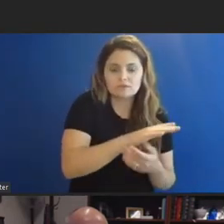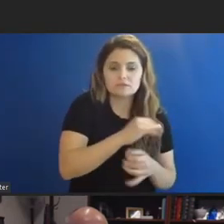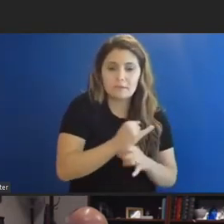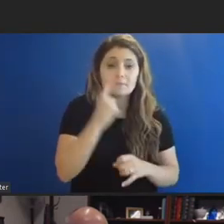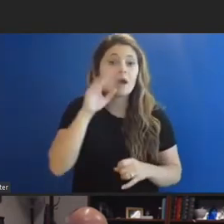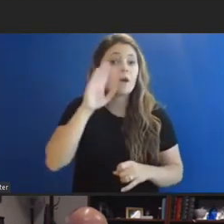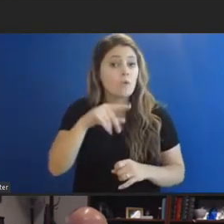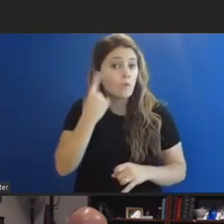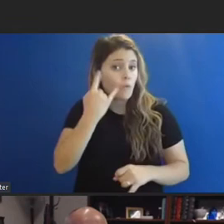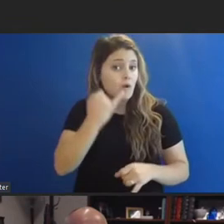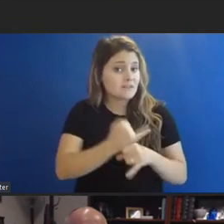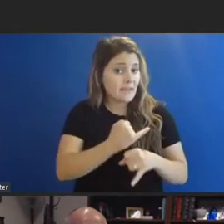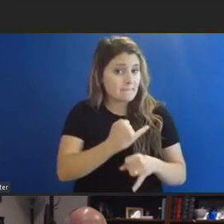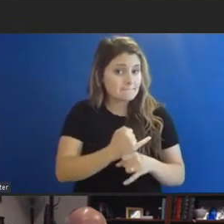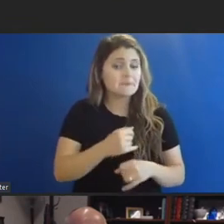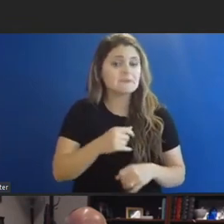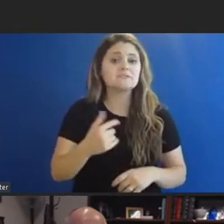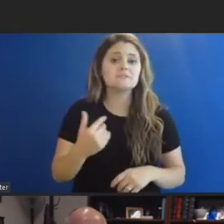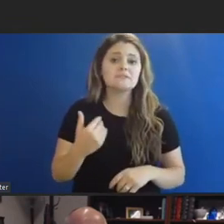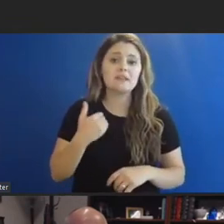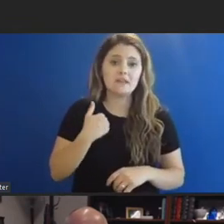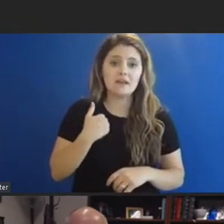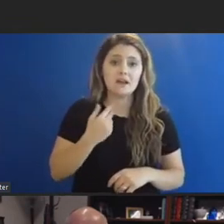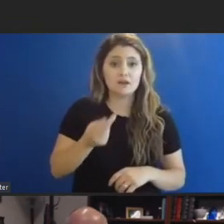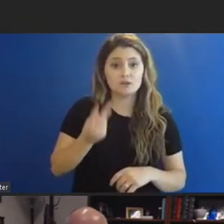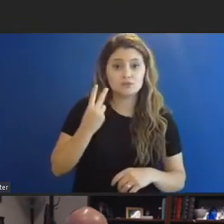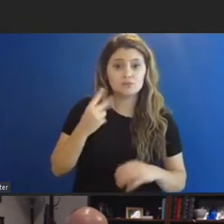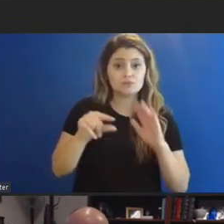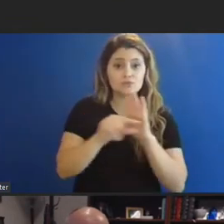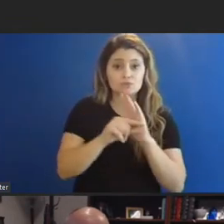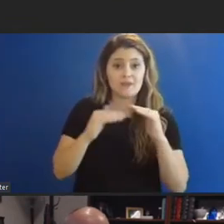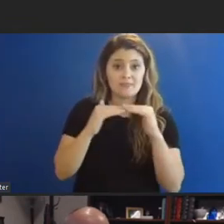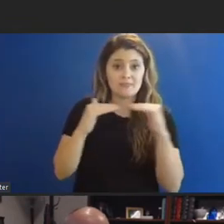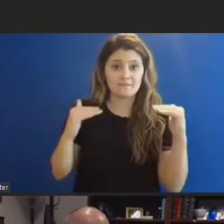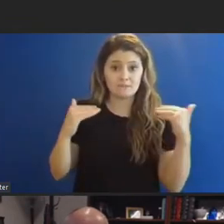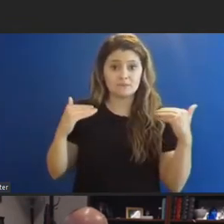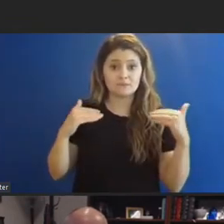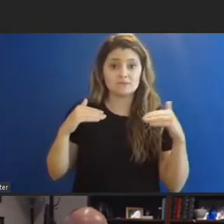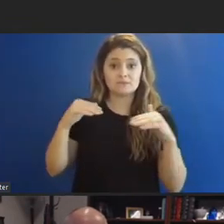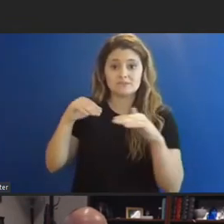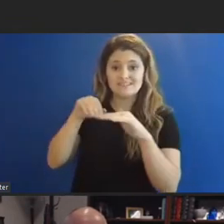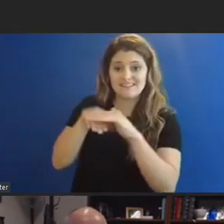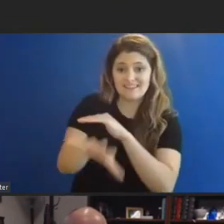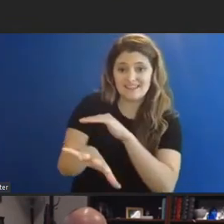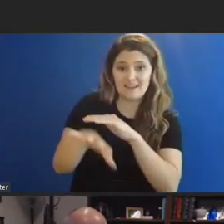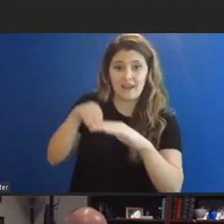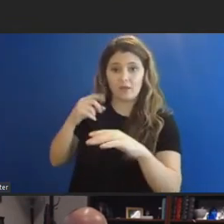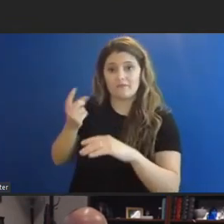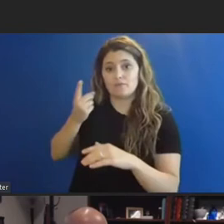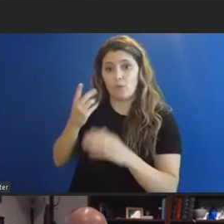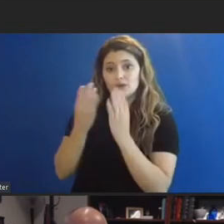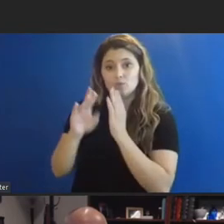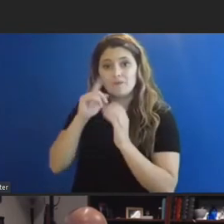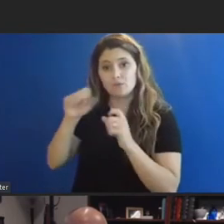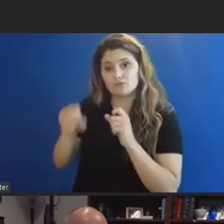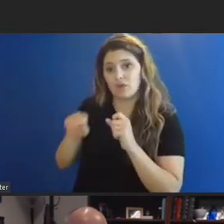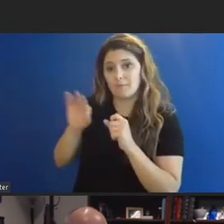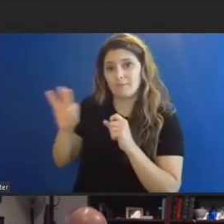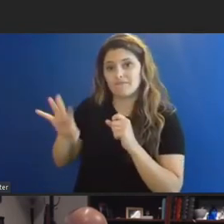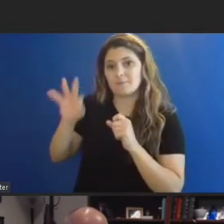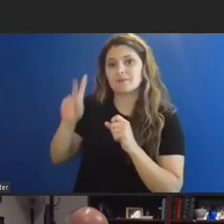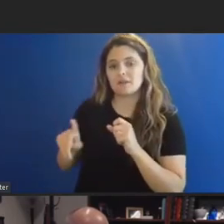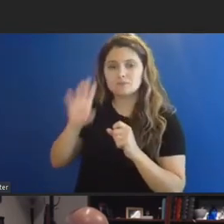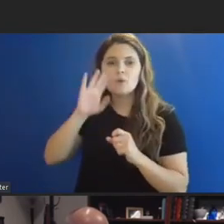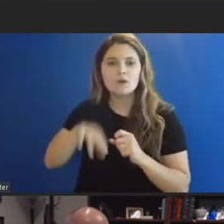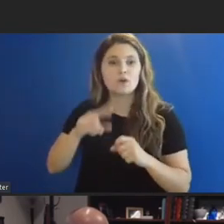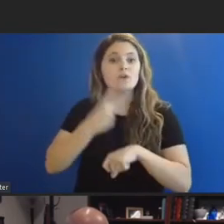one campus, they had two grade levels going in and out of one door for drop off and pickup. And so I know on